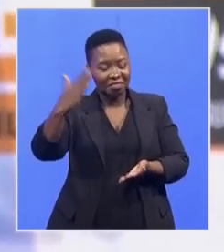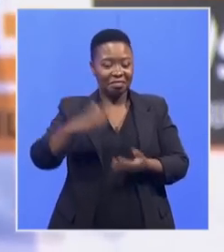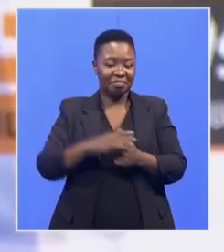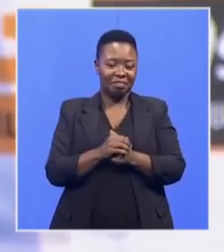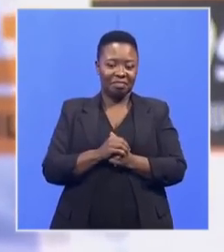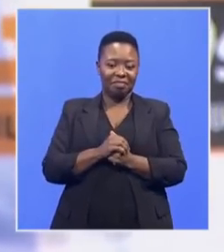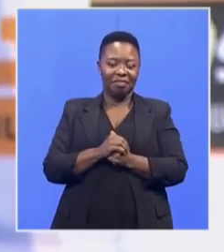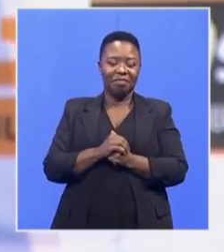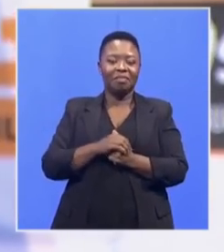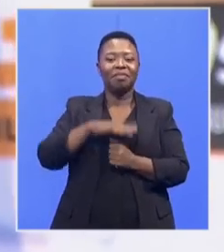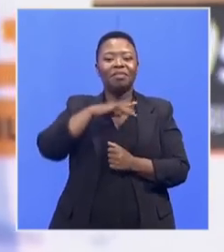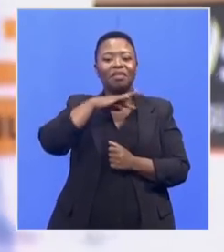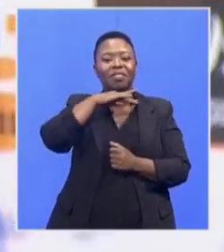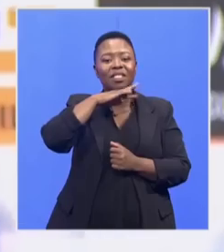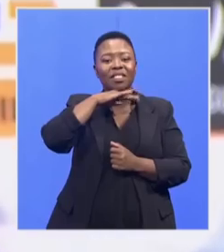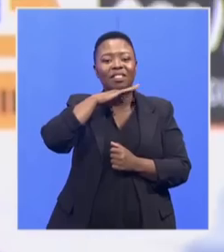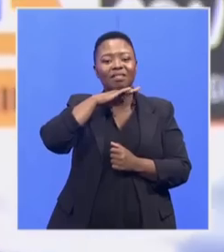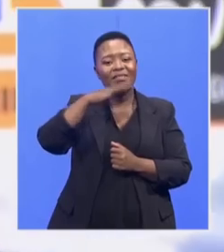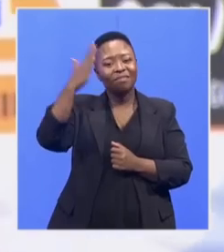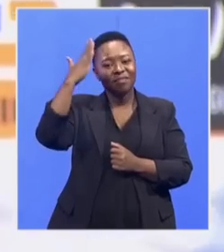Hoye Mure.